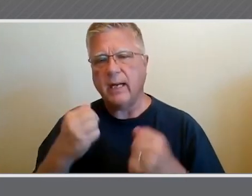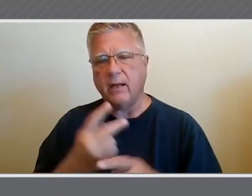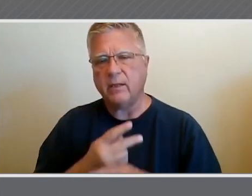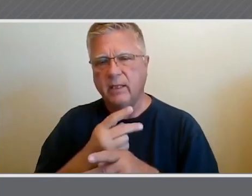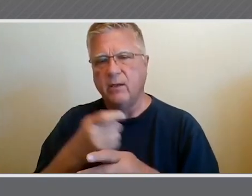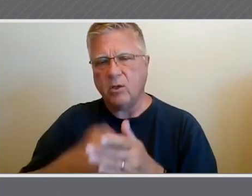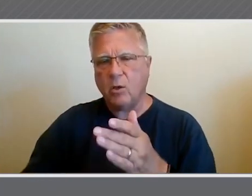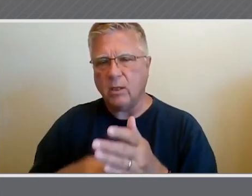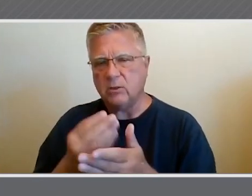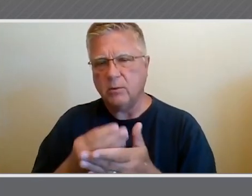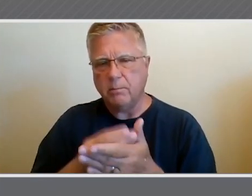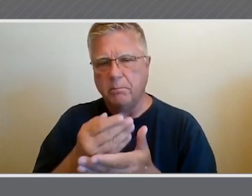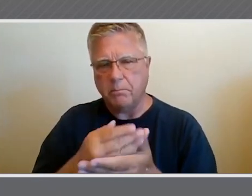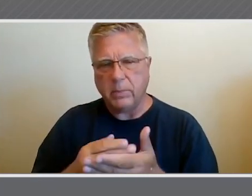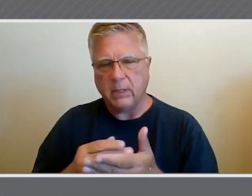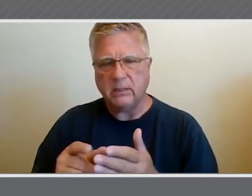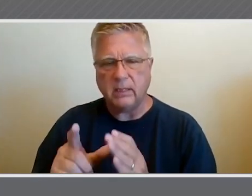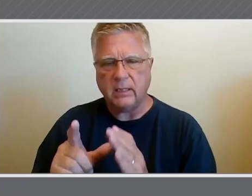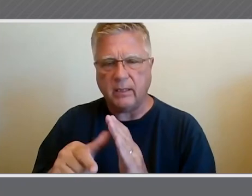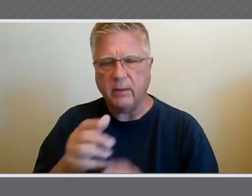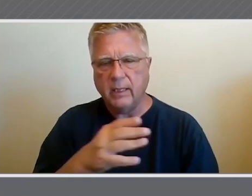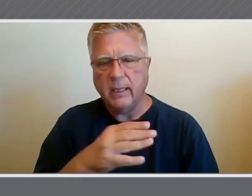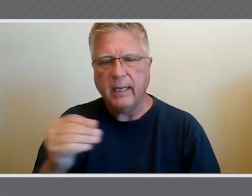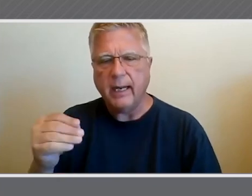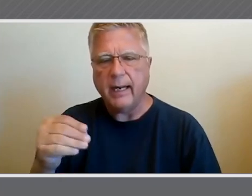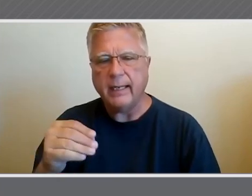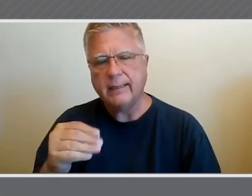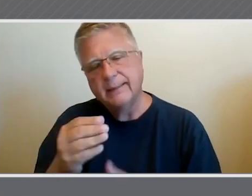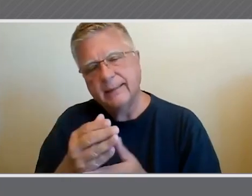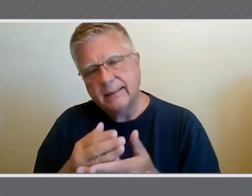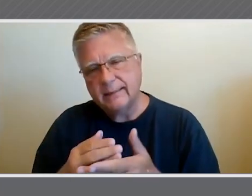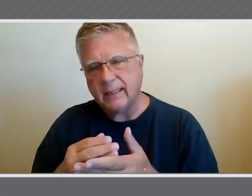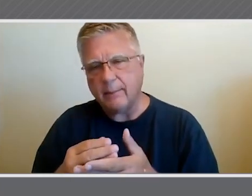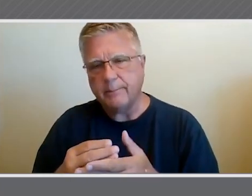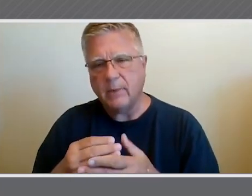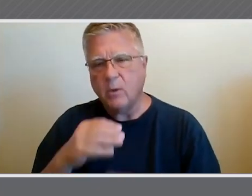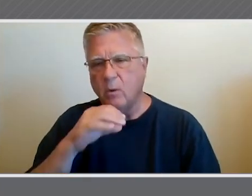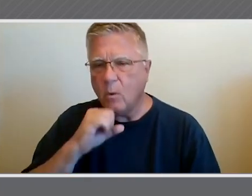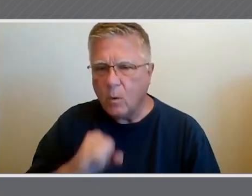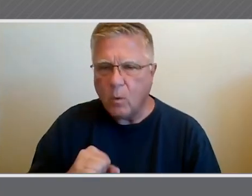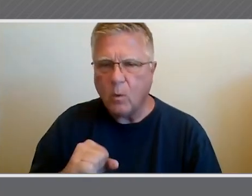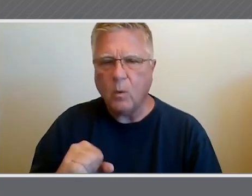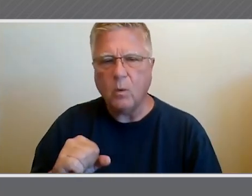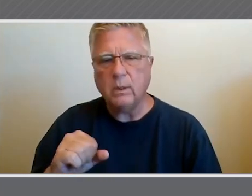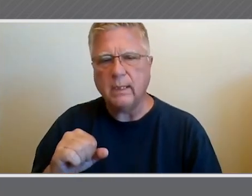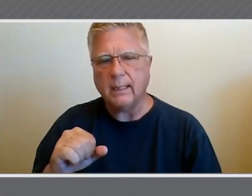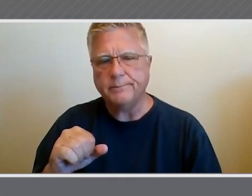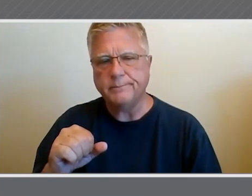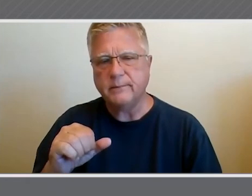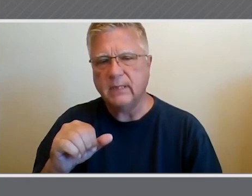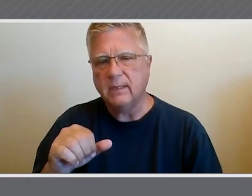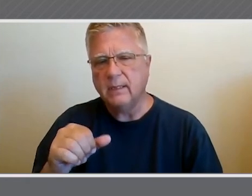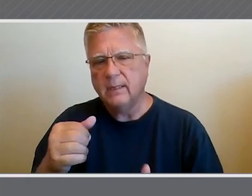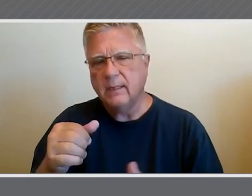the moment. And workers, well, some legacy workers' comp payments as well.